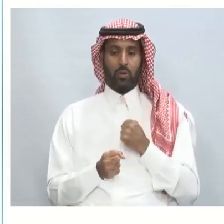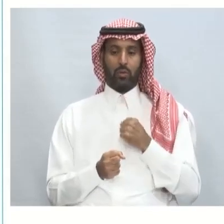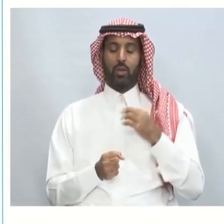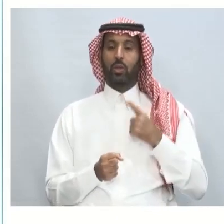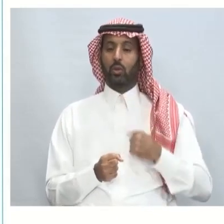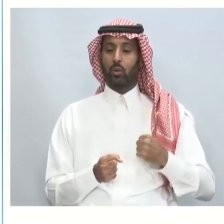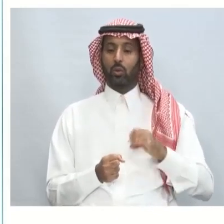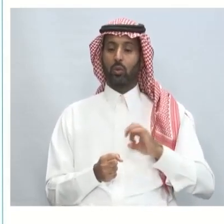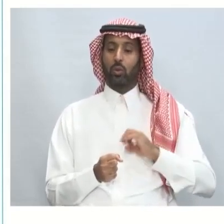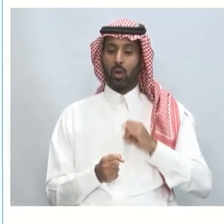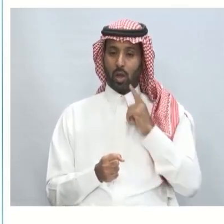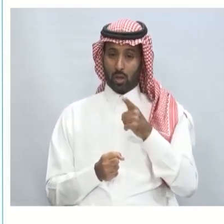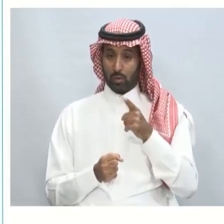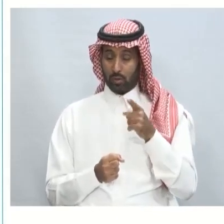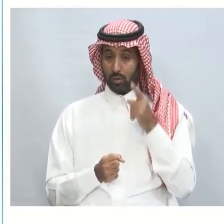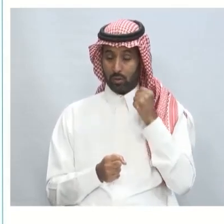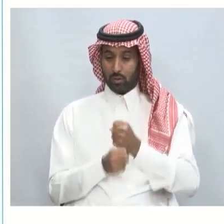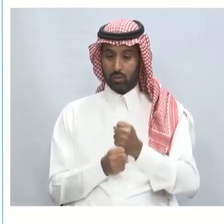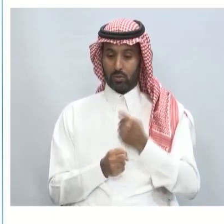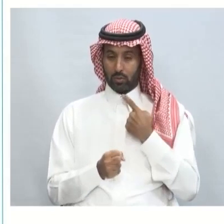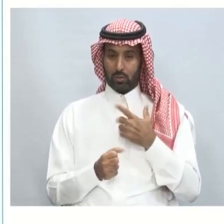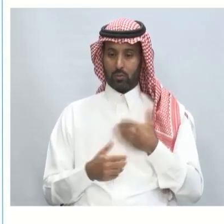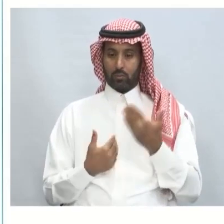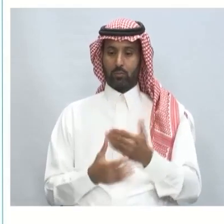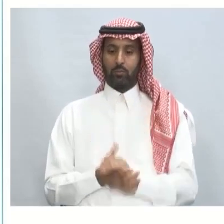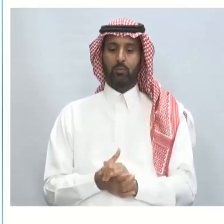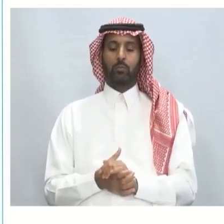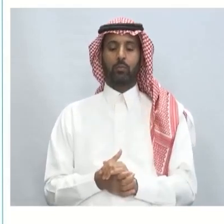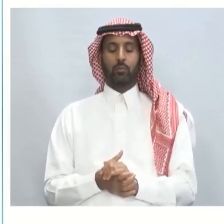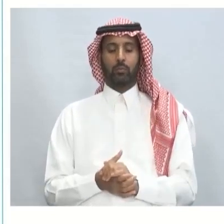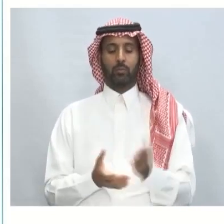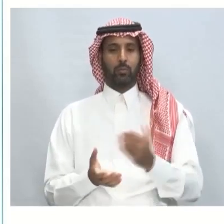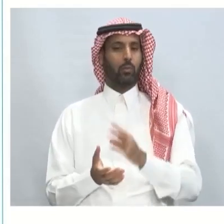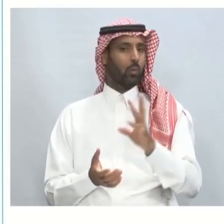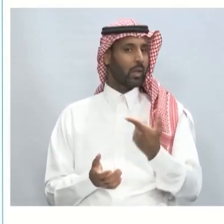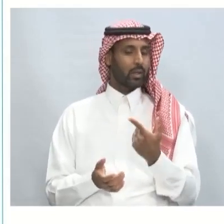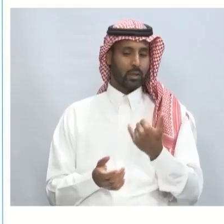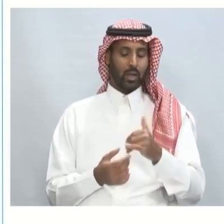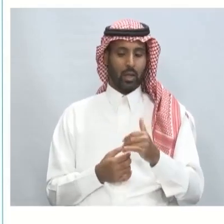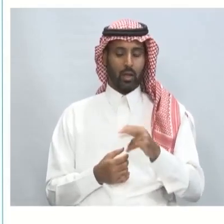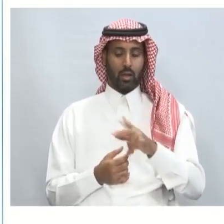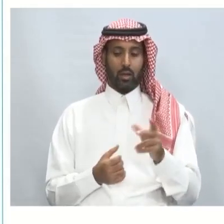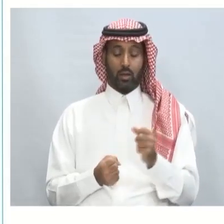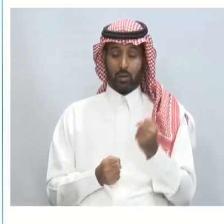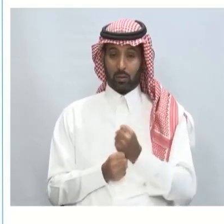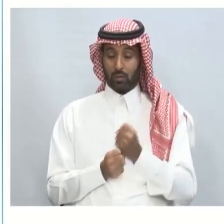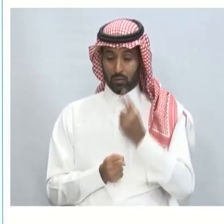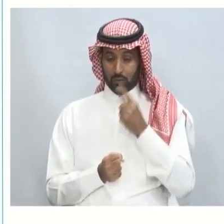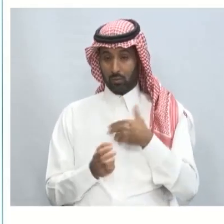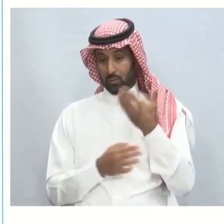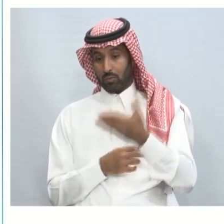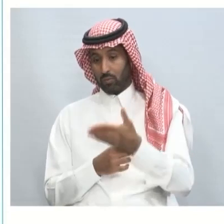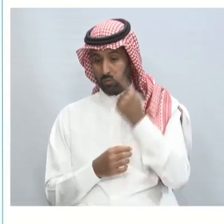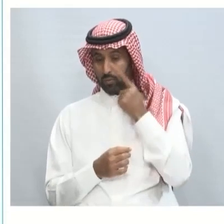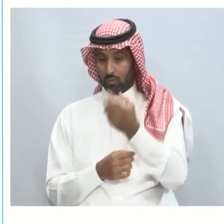myself, you are happy and you like your job. What kind of do you hope